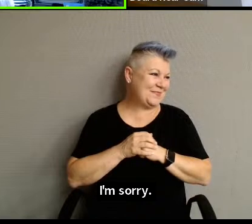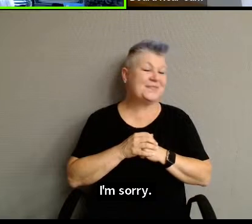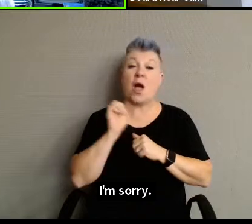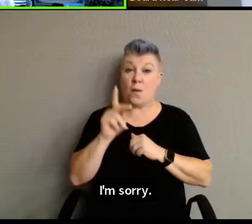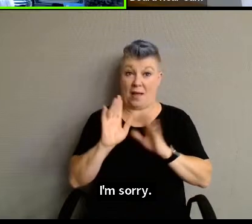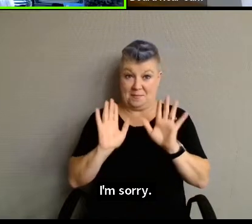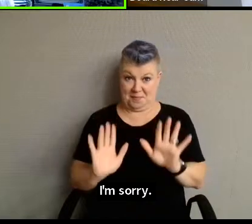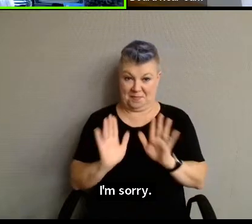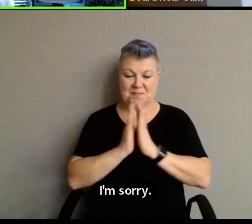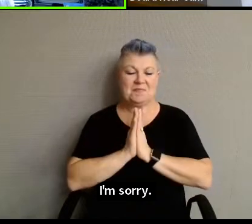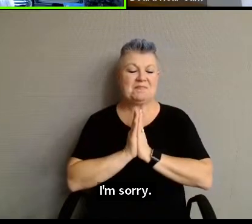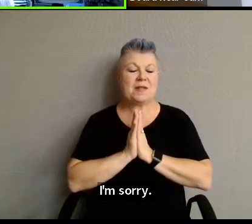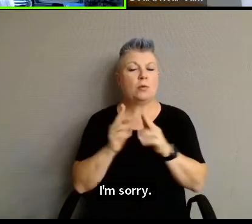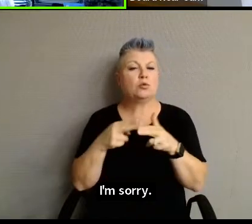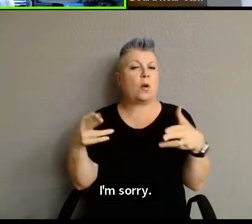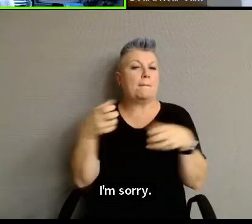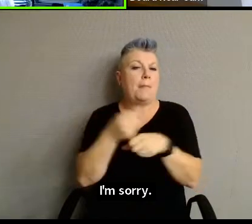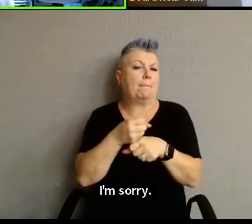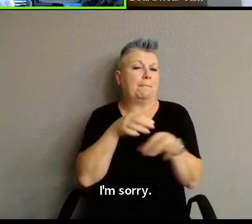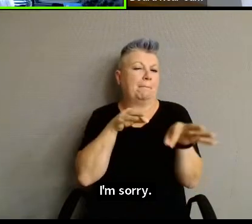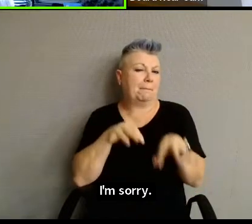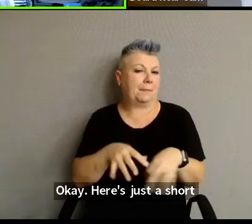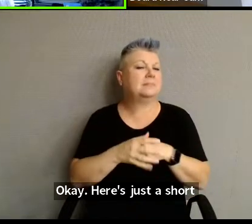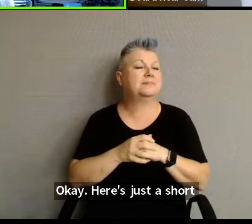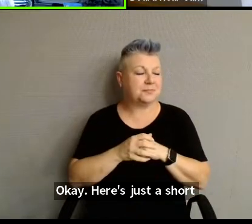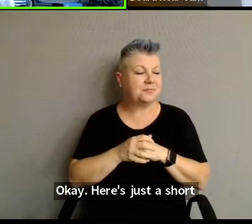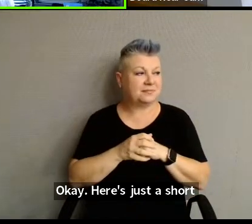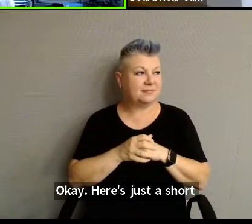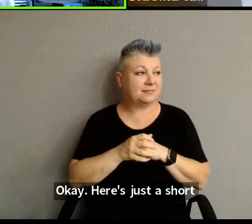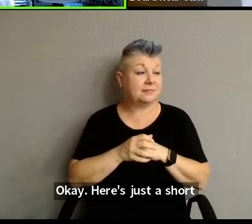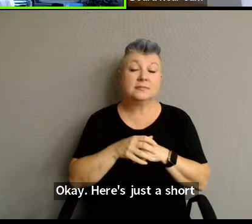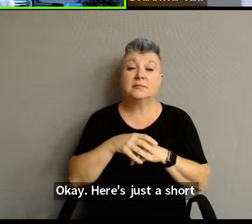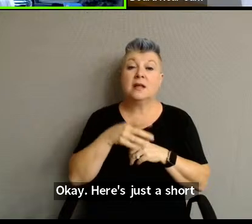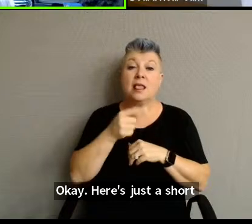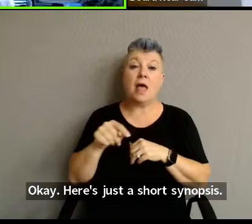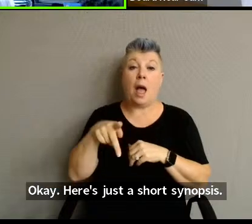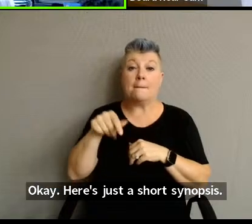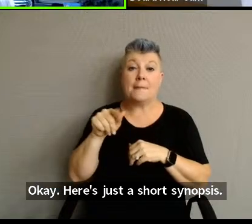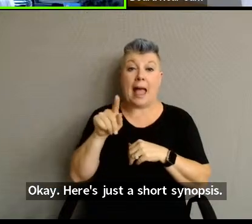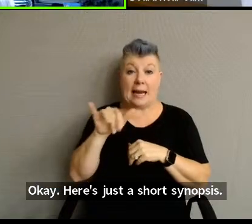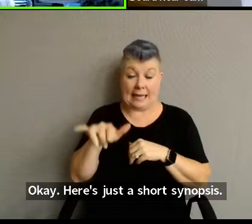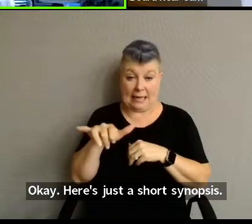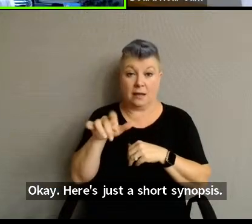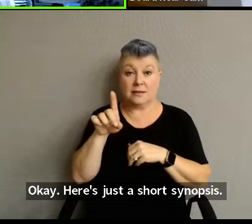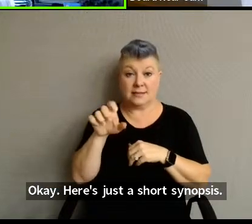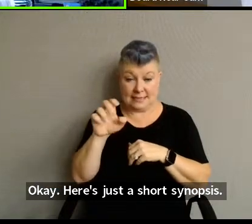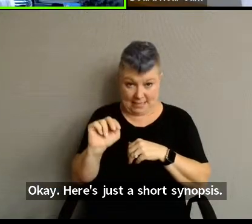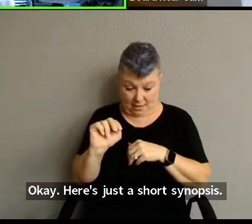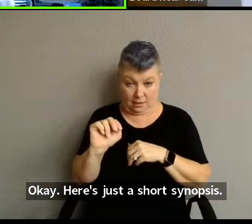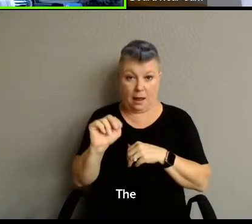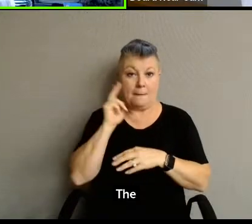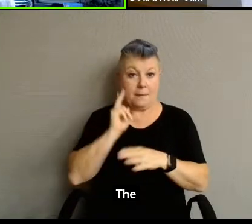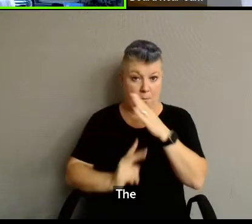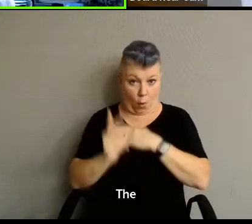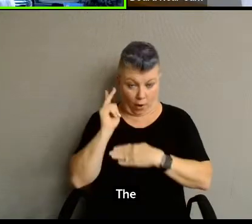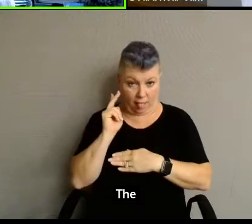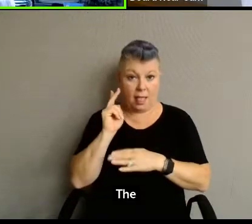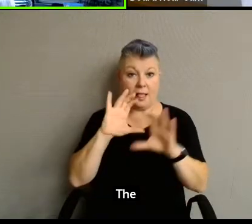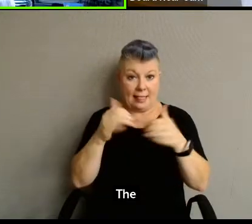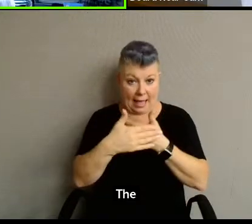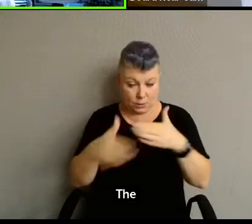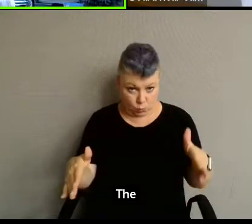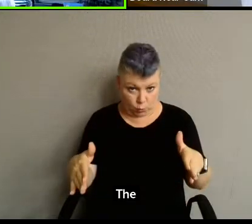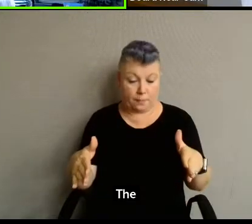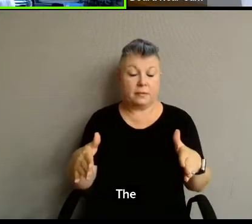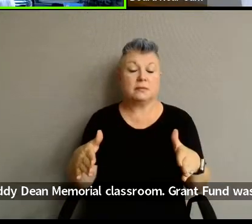Okay, here's just a short synopsis. The Patty Dean Memorial Classroom Grant Fund was set up by Patty